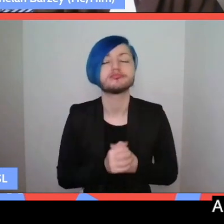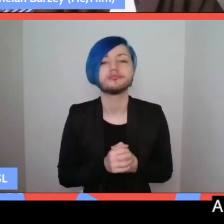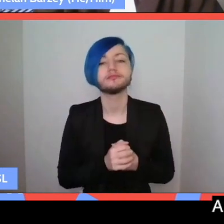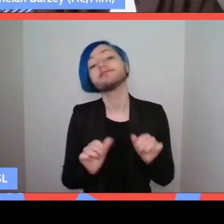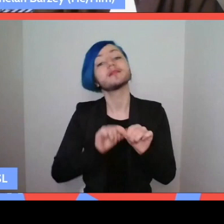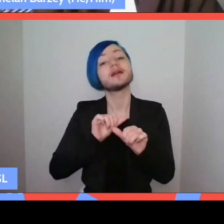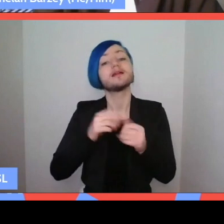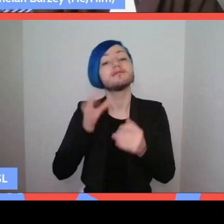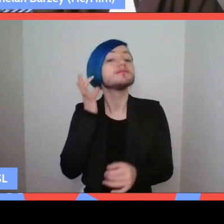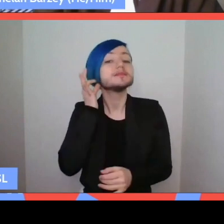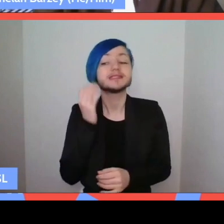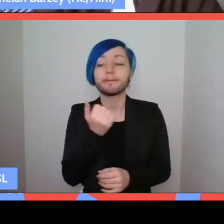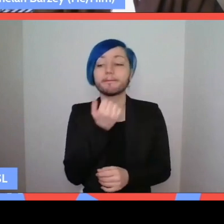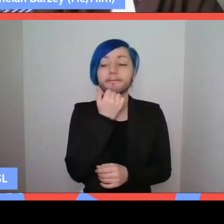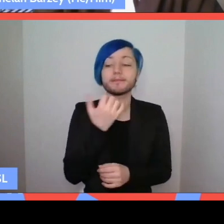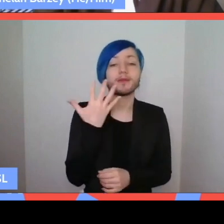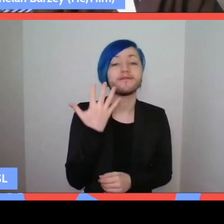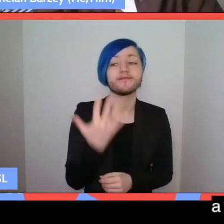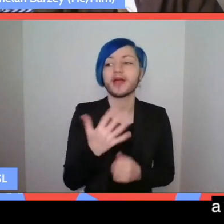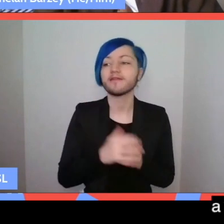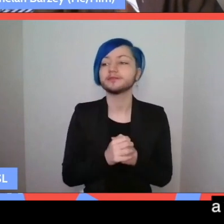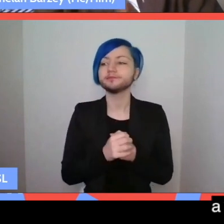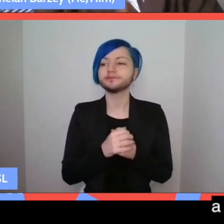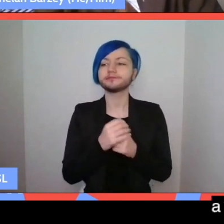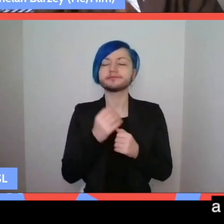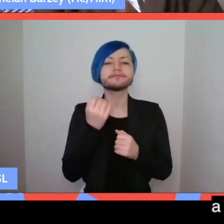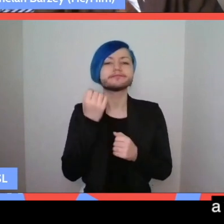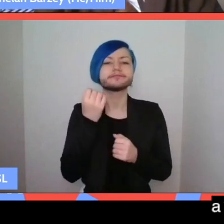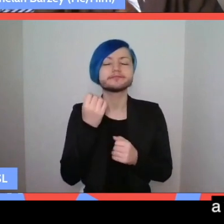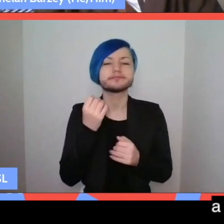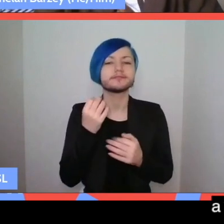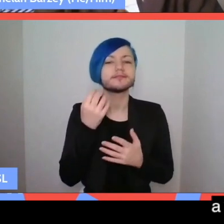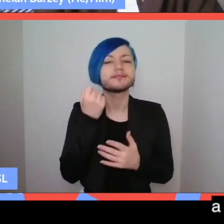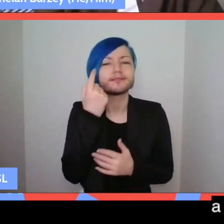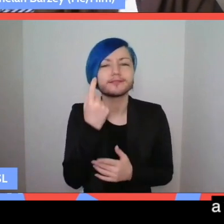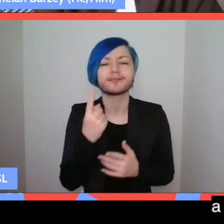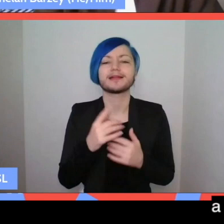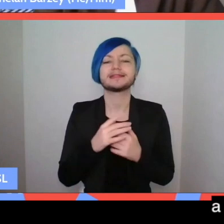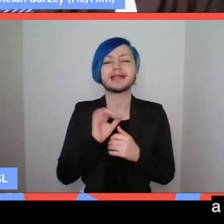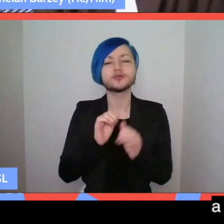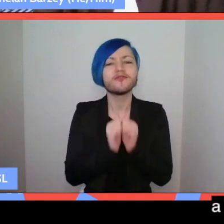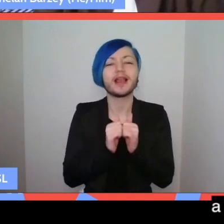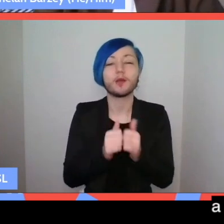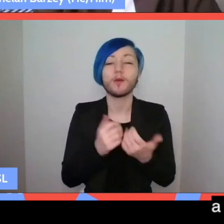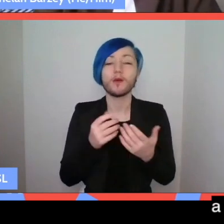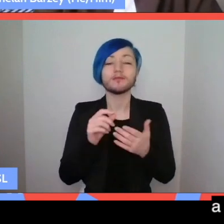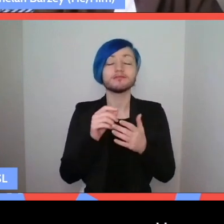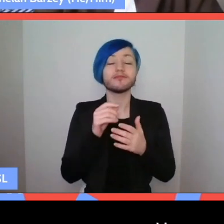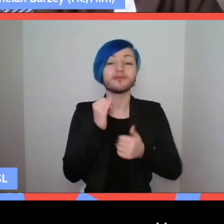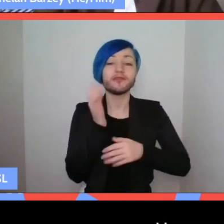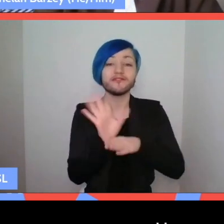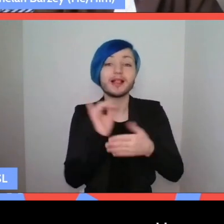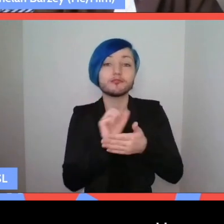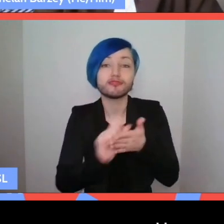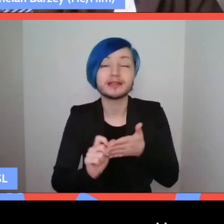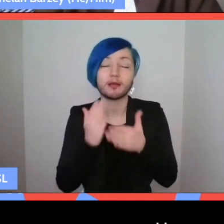value. Starting your career as a film writer involves a lot of grueling, frustrating work, often for free.